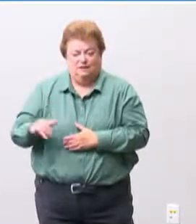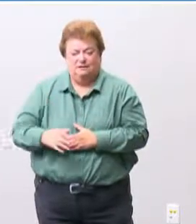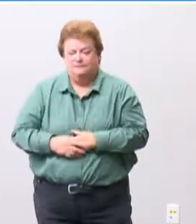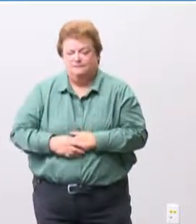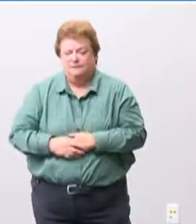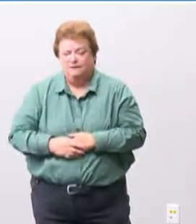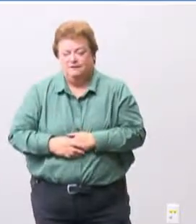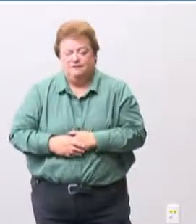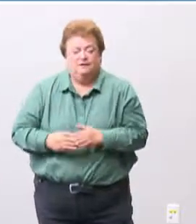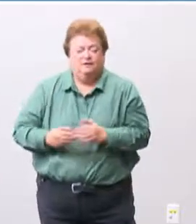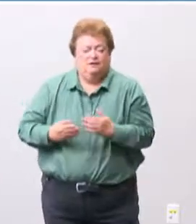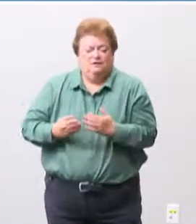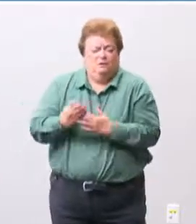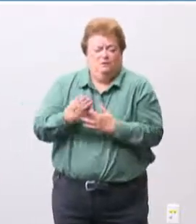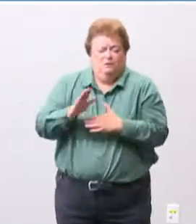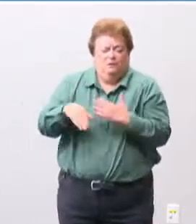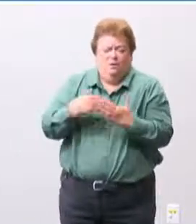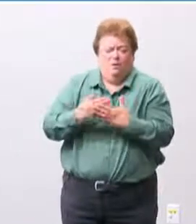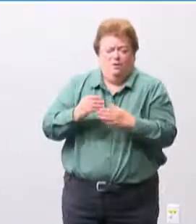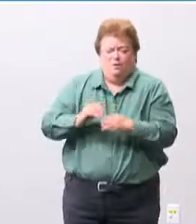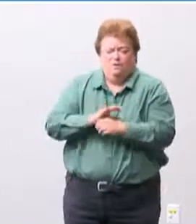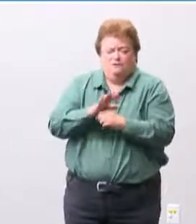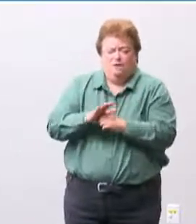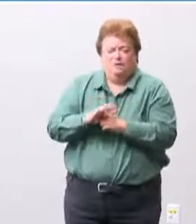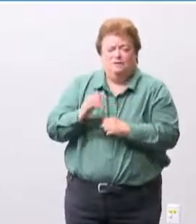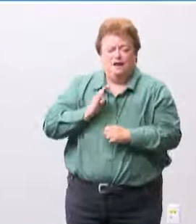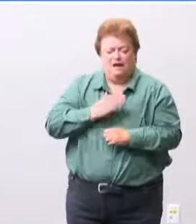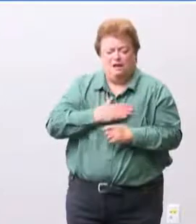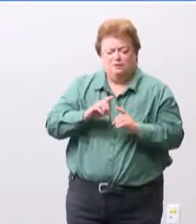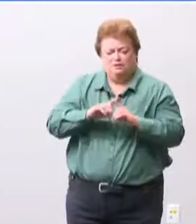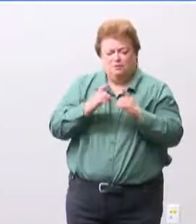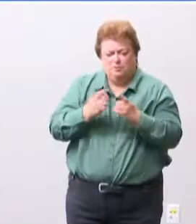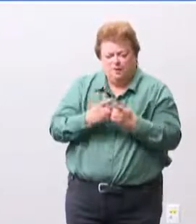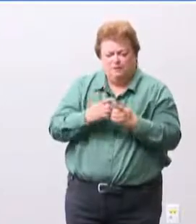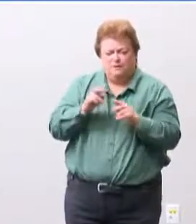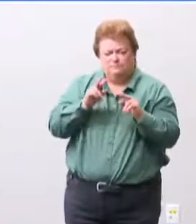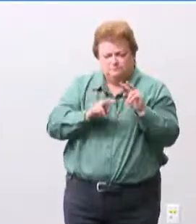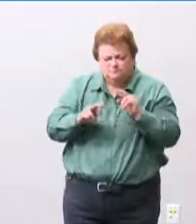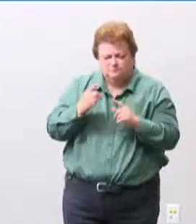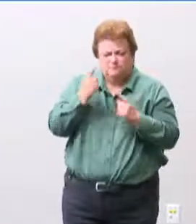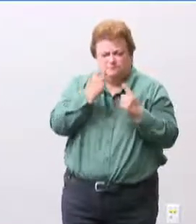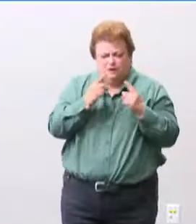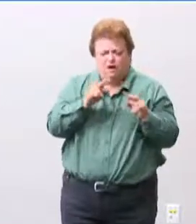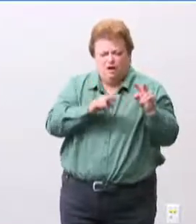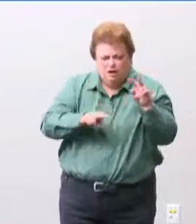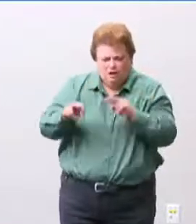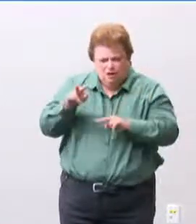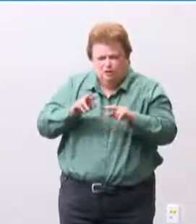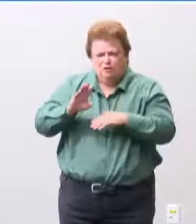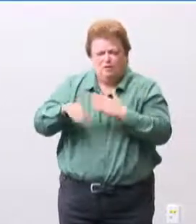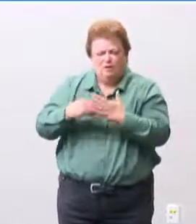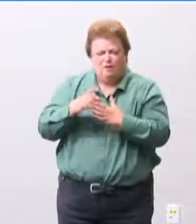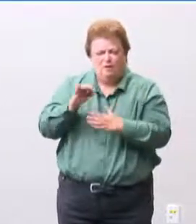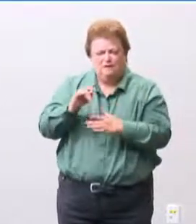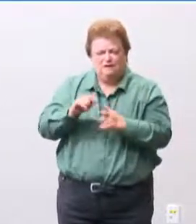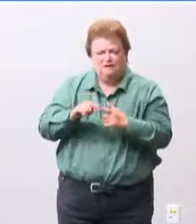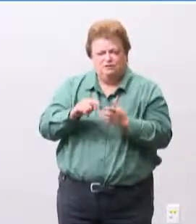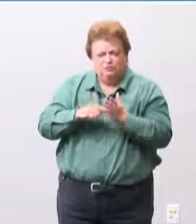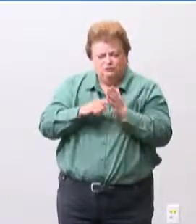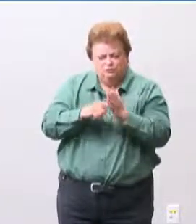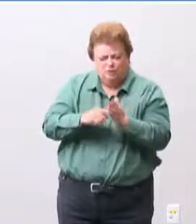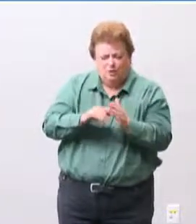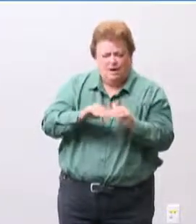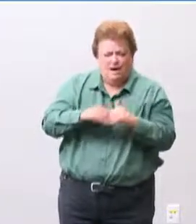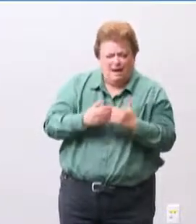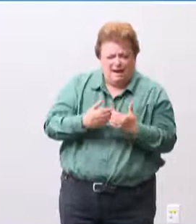Throughout the pandemic, our department has taken thoughtful, measured steps based on local data to show the spread of the virus and